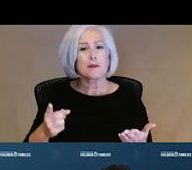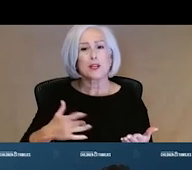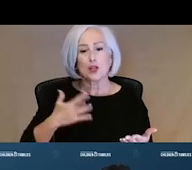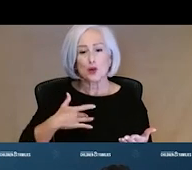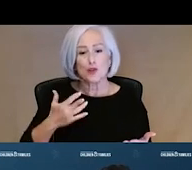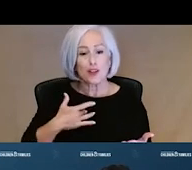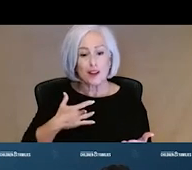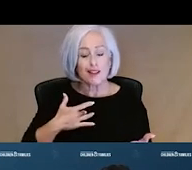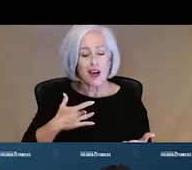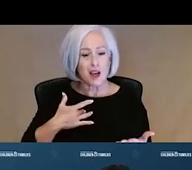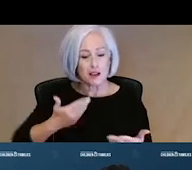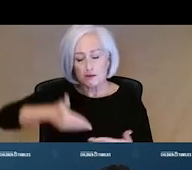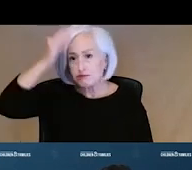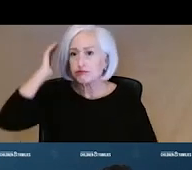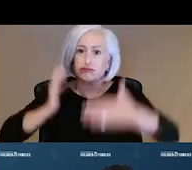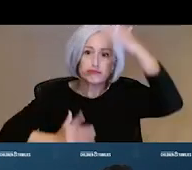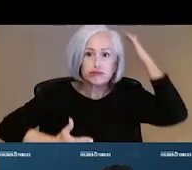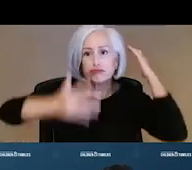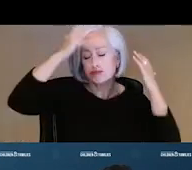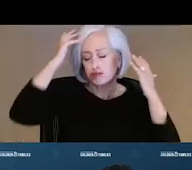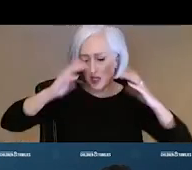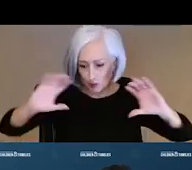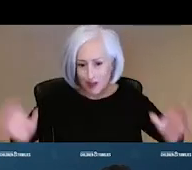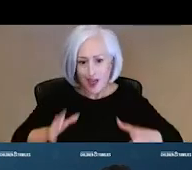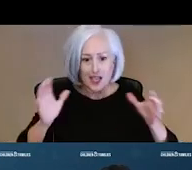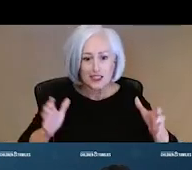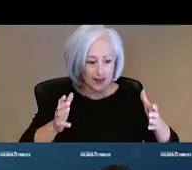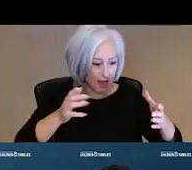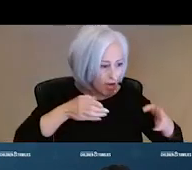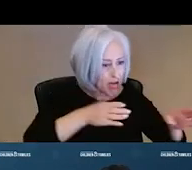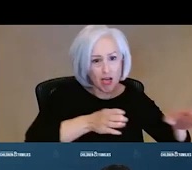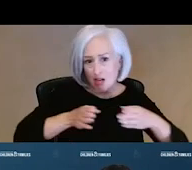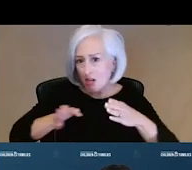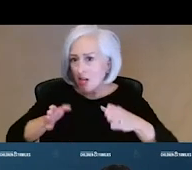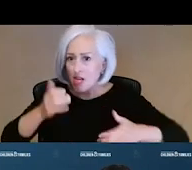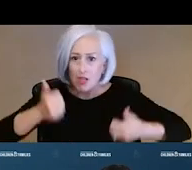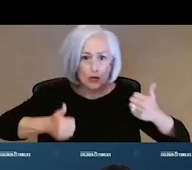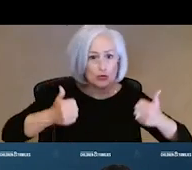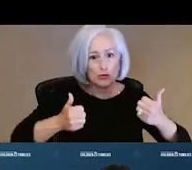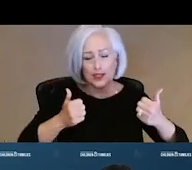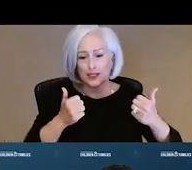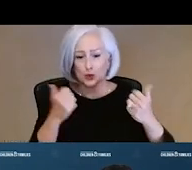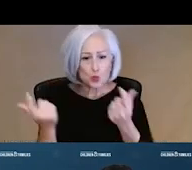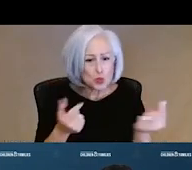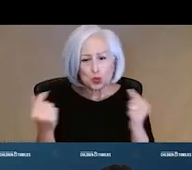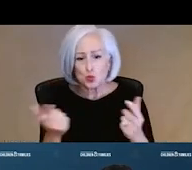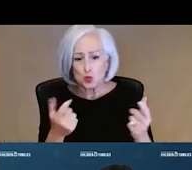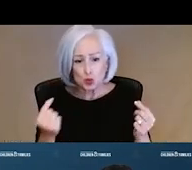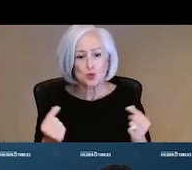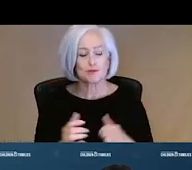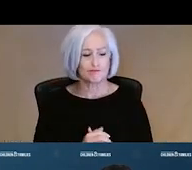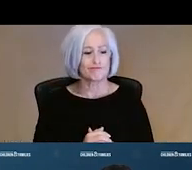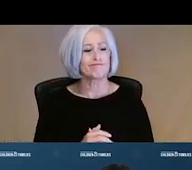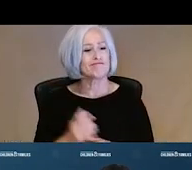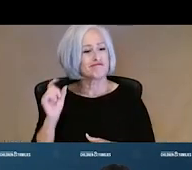This session is intended to give you the tools needed to navigate your grant or a metaphorical river. Also, we want to remind you that we are all a part of